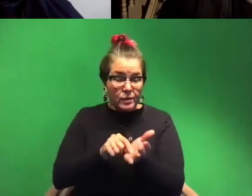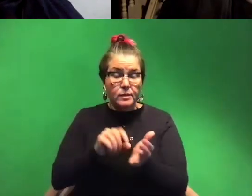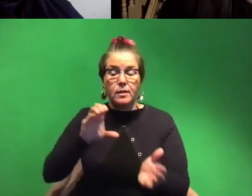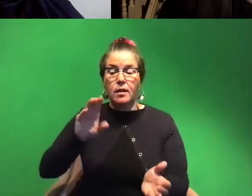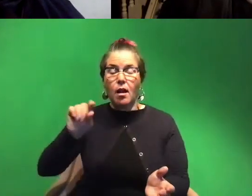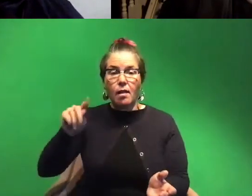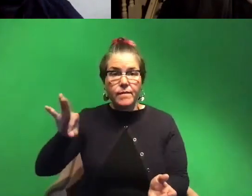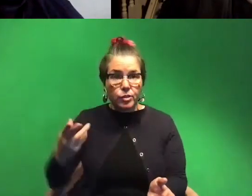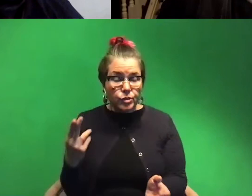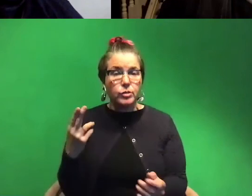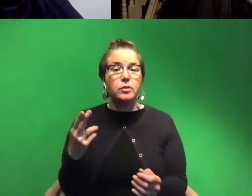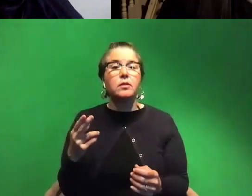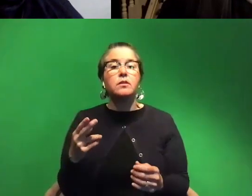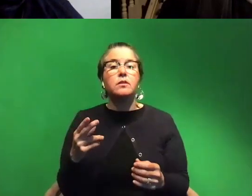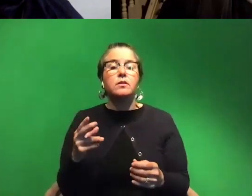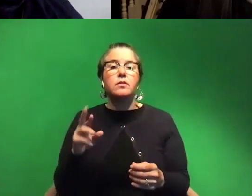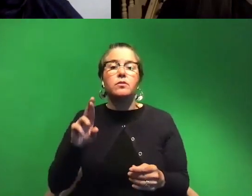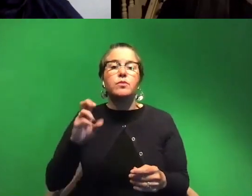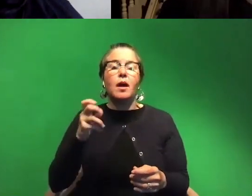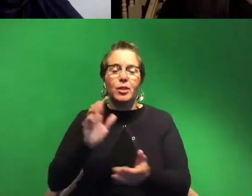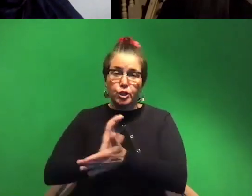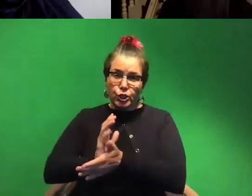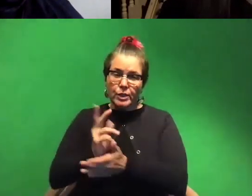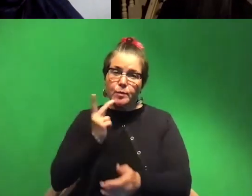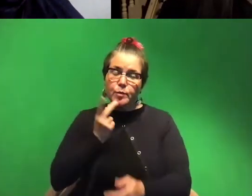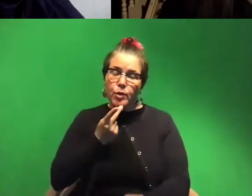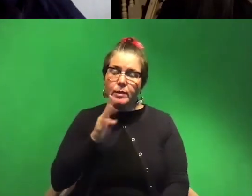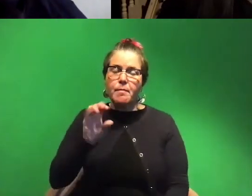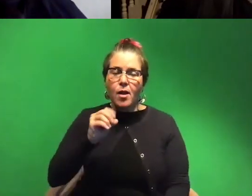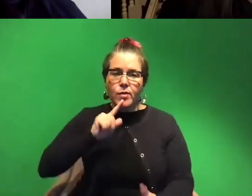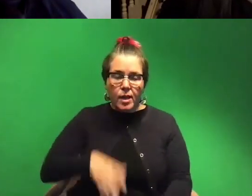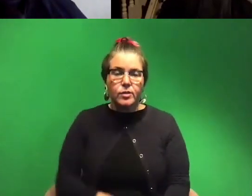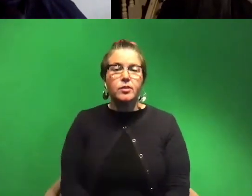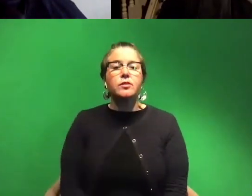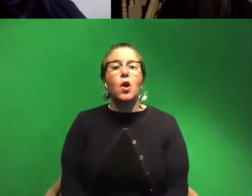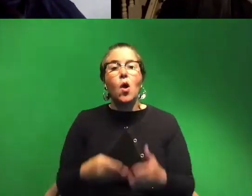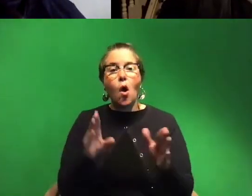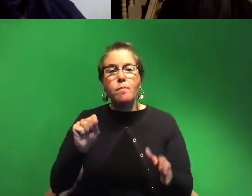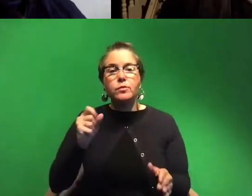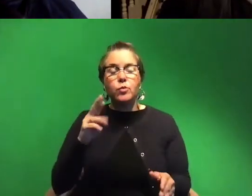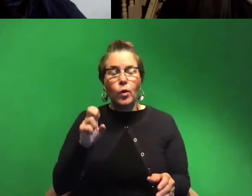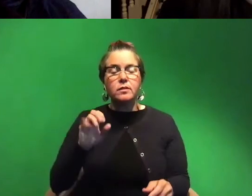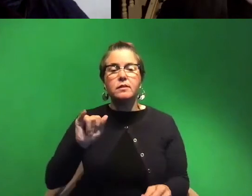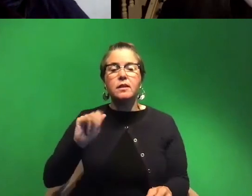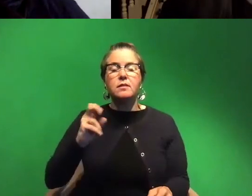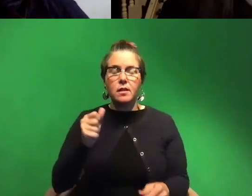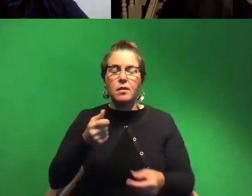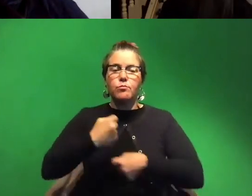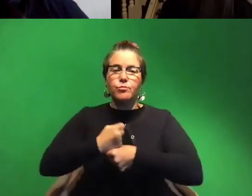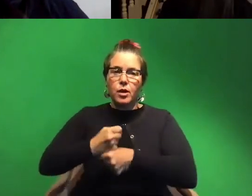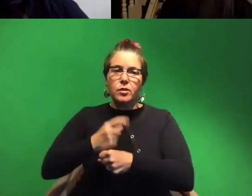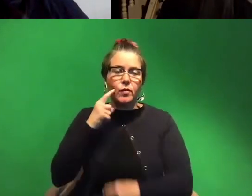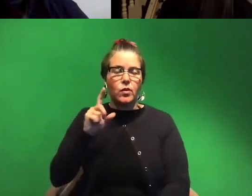cuttlefish, recombinant cheese proteins, bioreactors, open source insulin production for